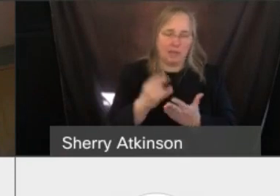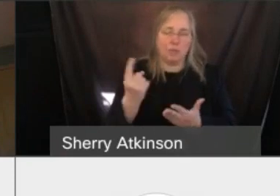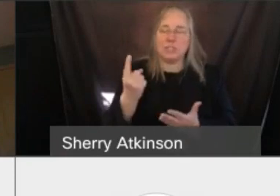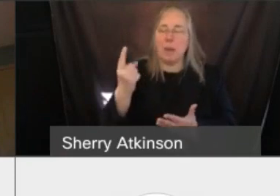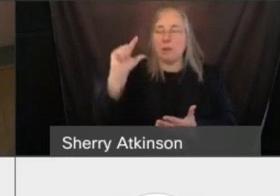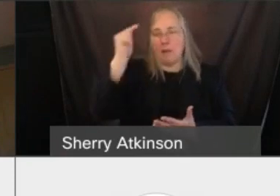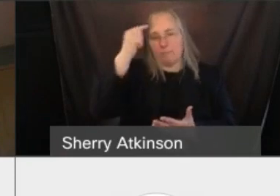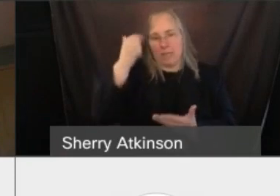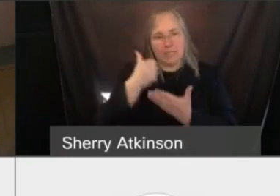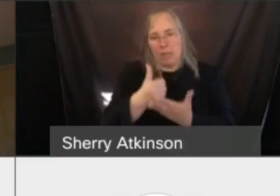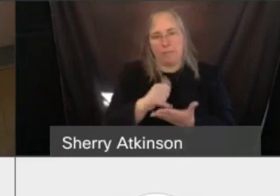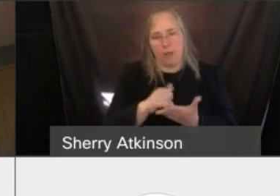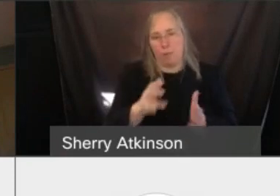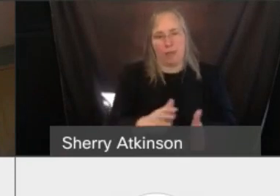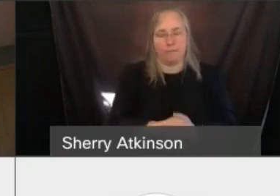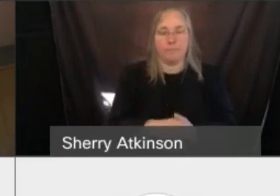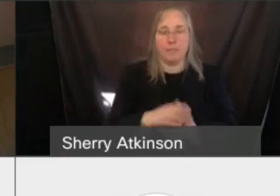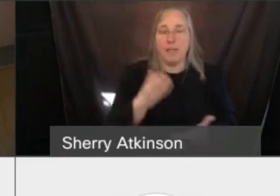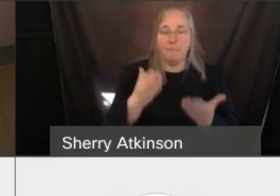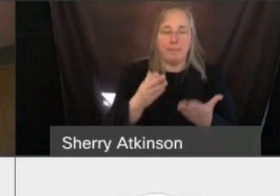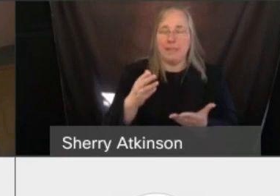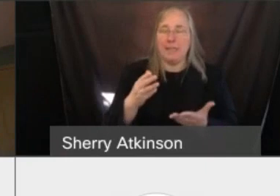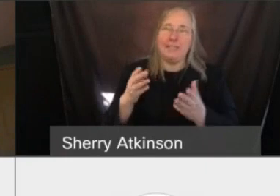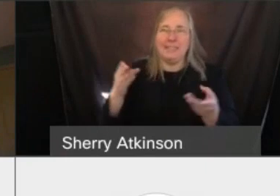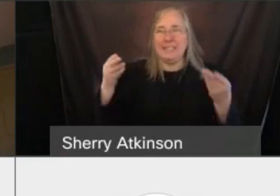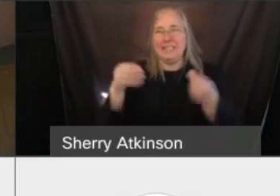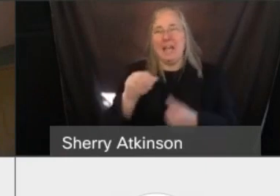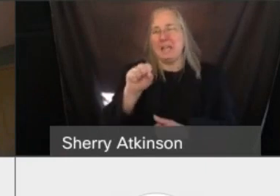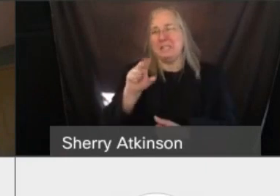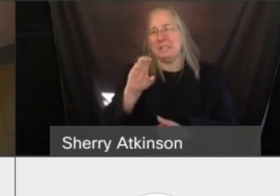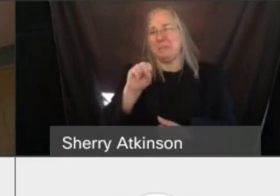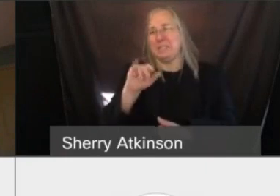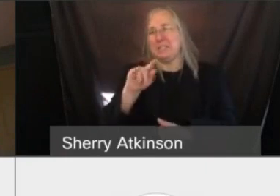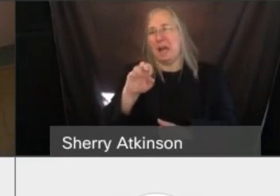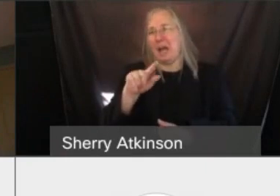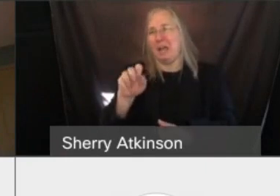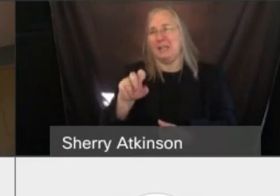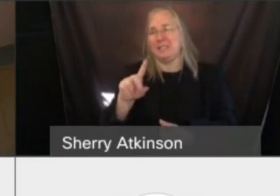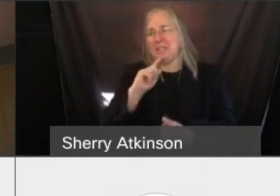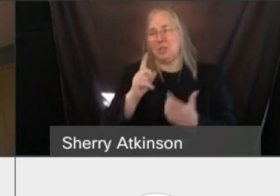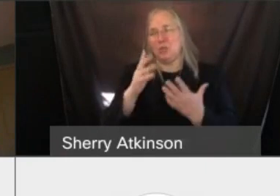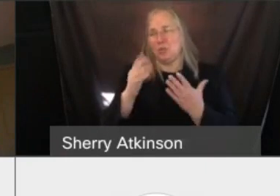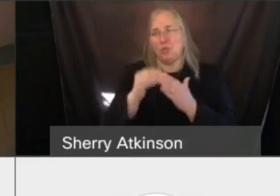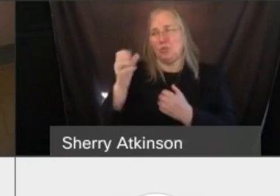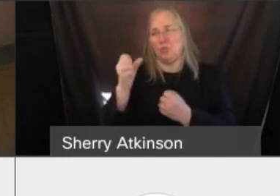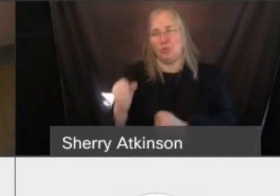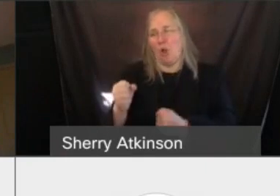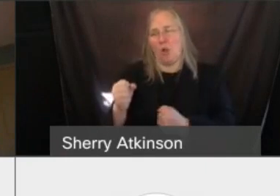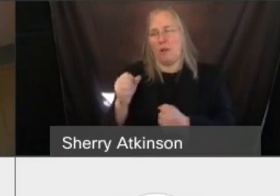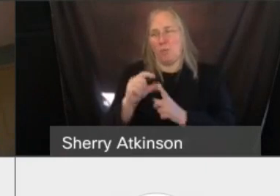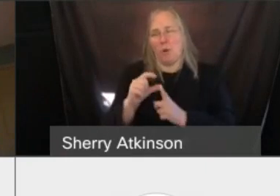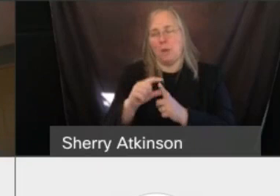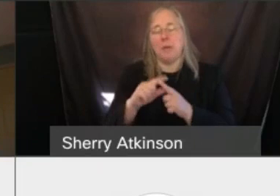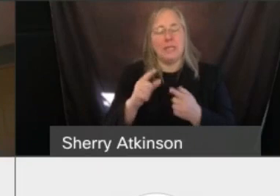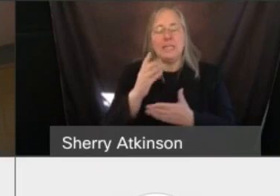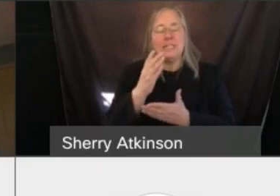those regards. Maybe subsidized too strong of a word, but I mean somehow incentivized or something like that. So